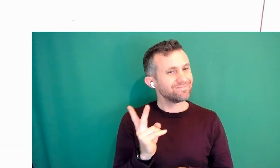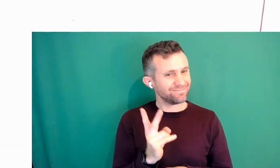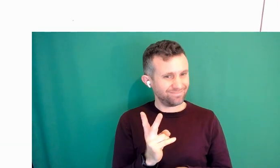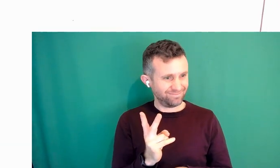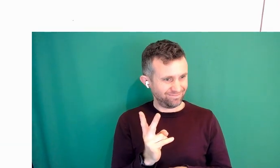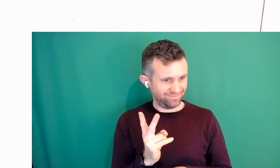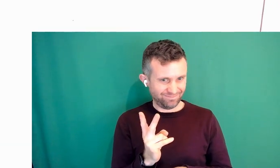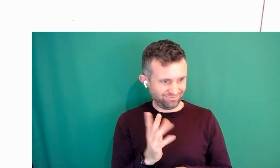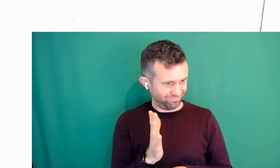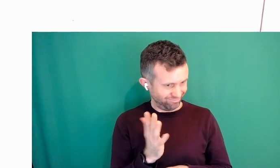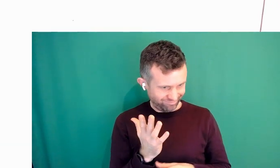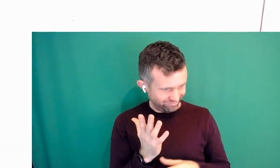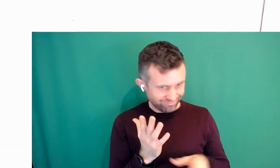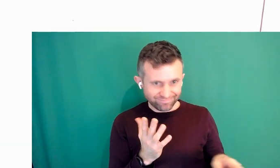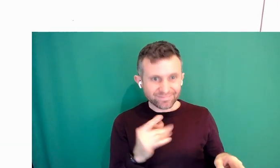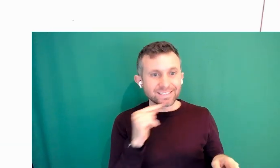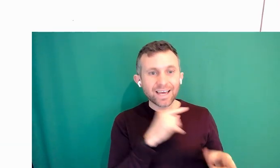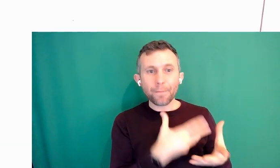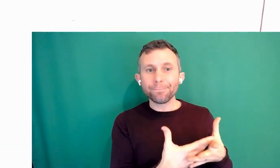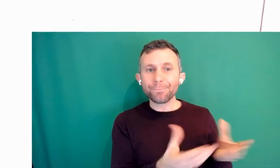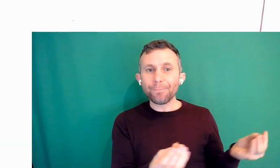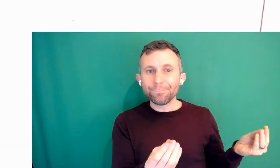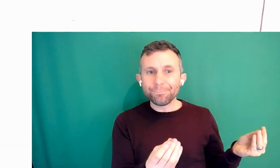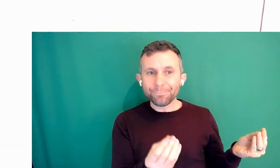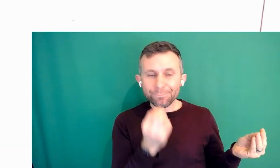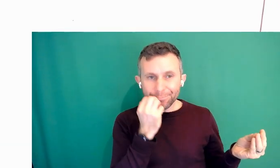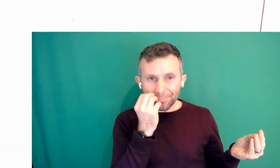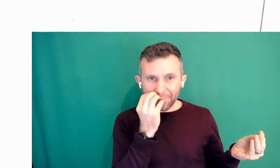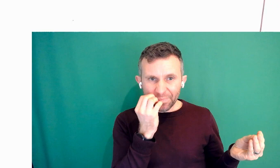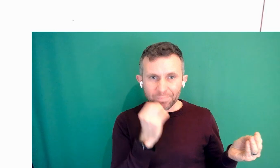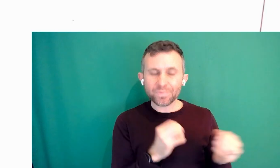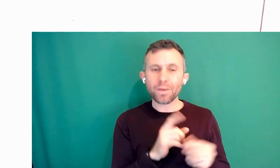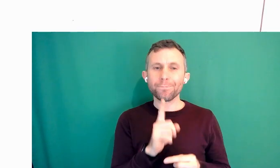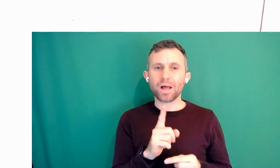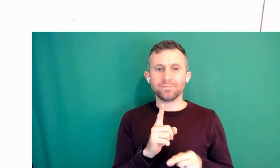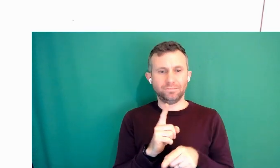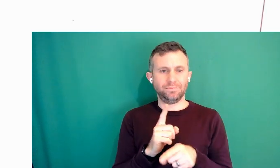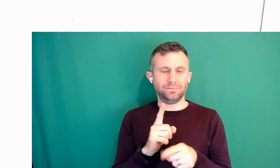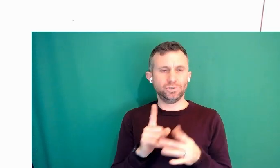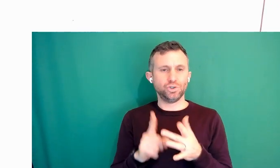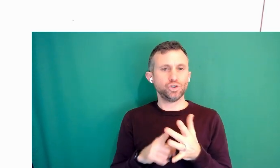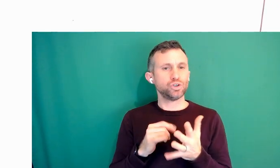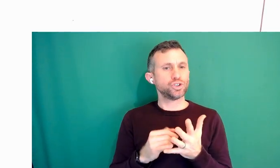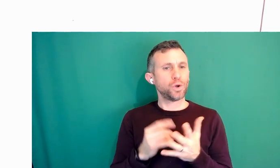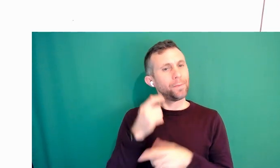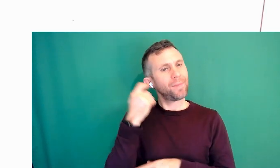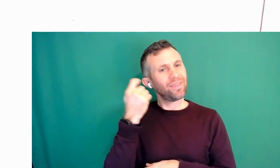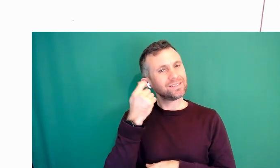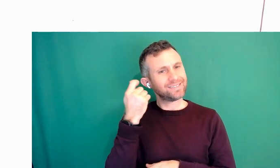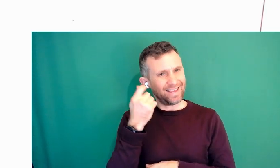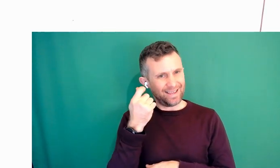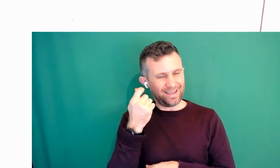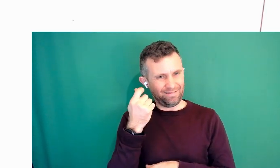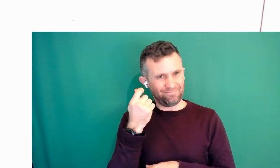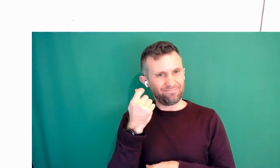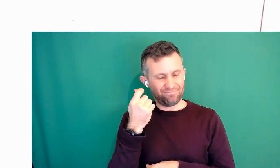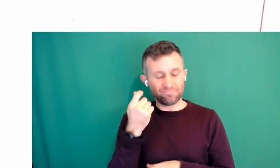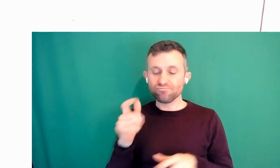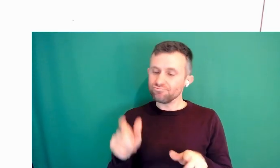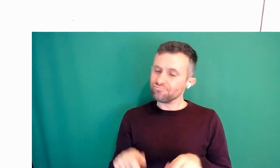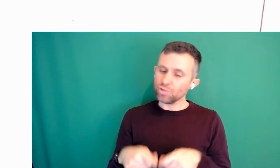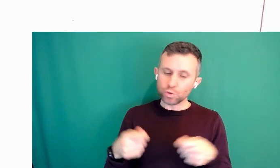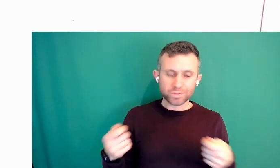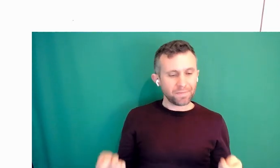Soane steals a bit here and a bit there, and in piling up these collected